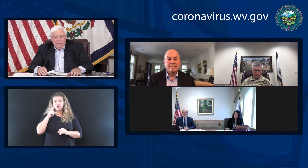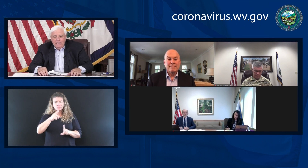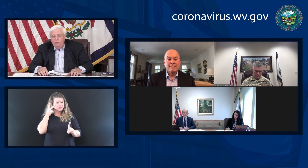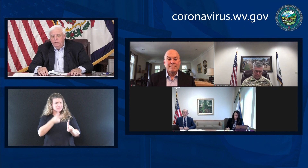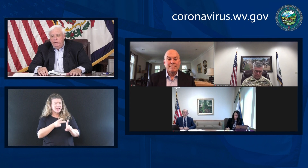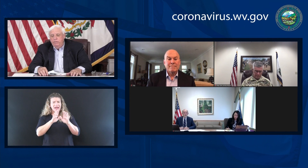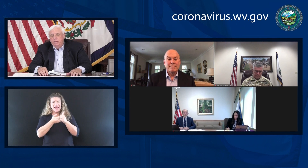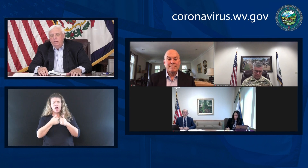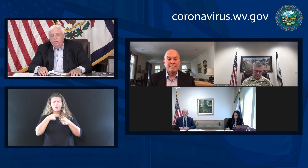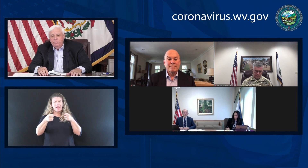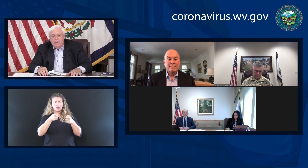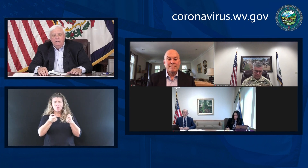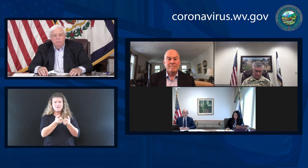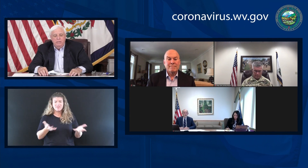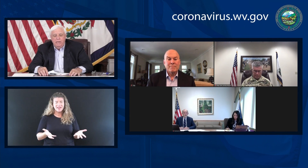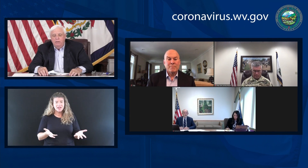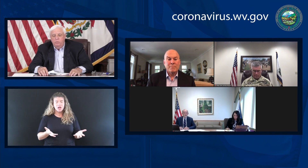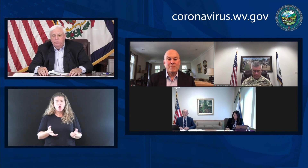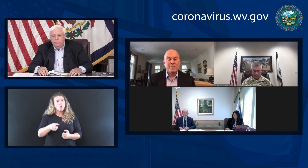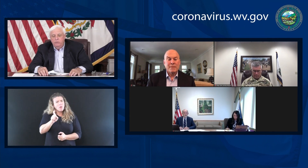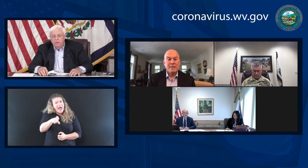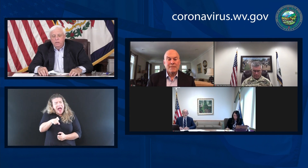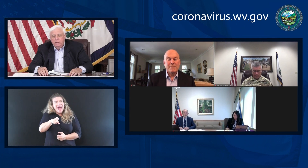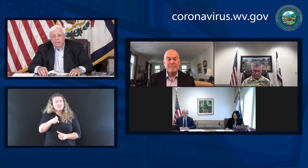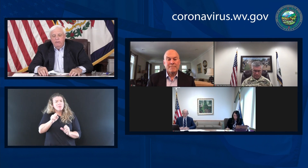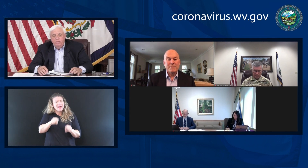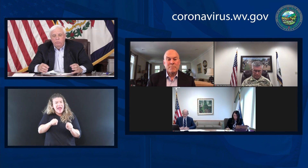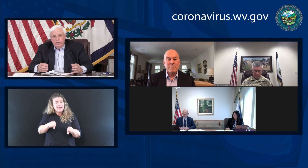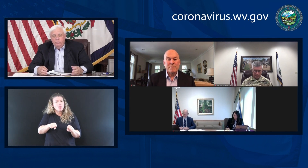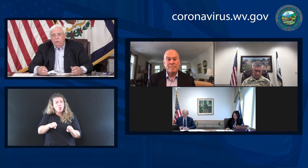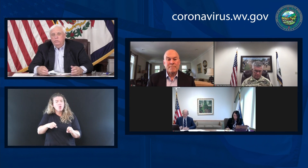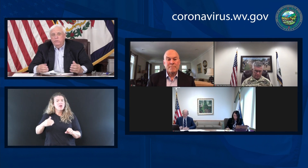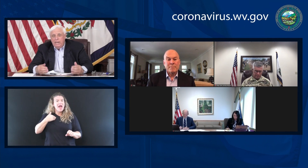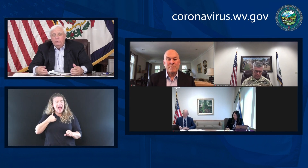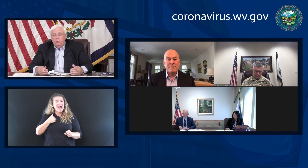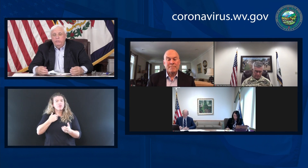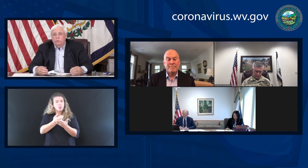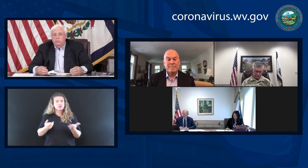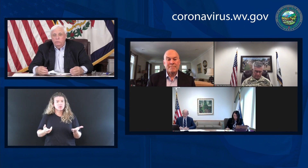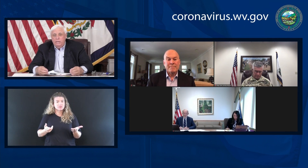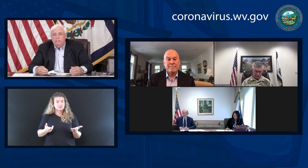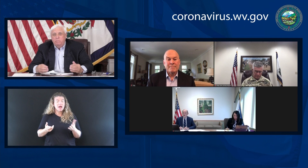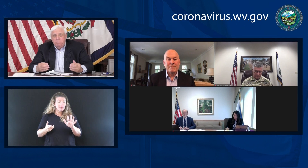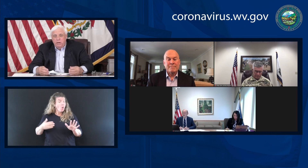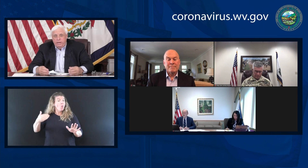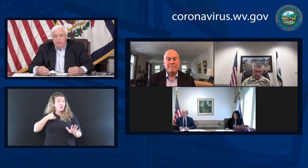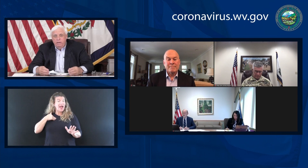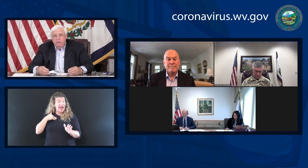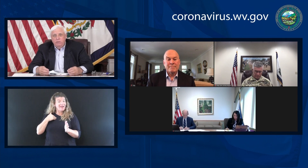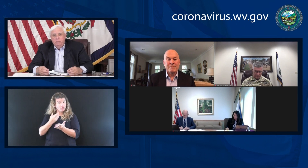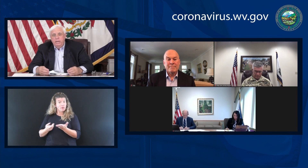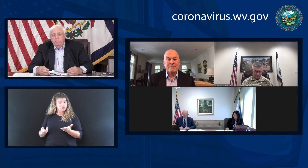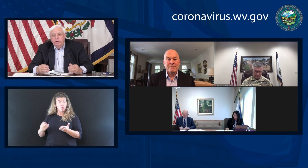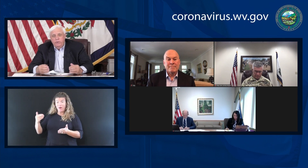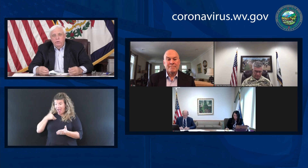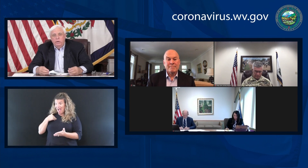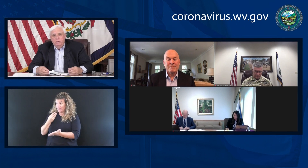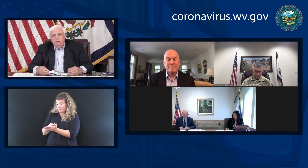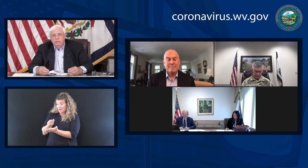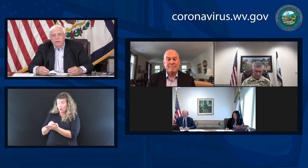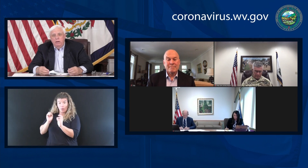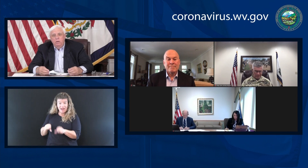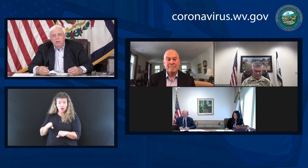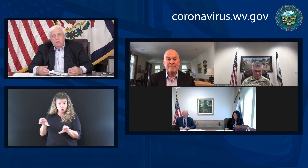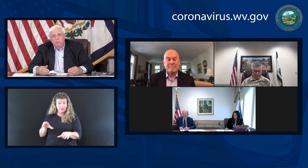how we handle it and everything. We've got to be able to have the resources. We got the resources. We got the money to be able to do